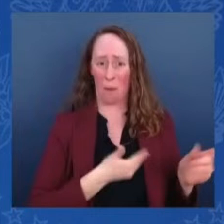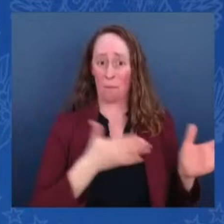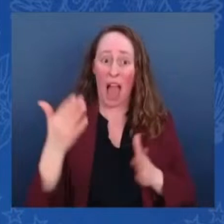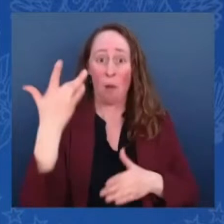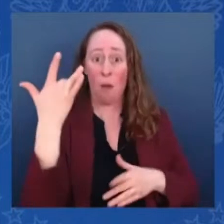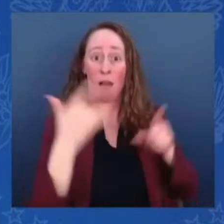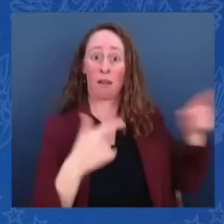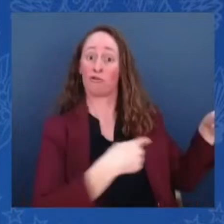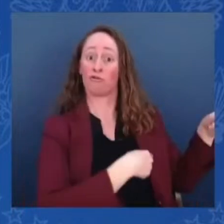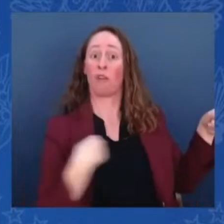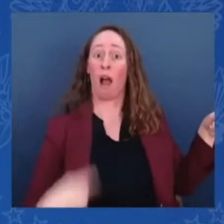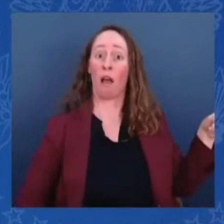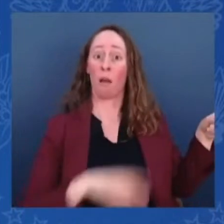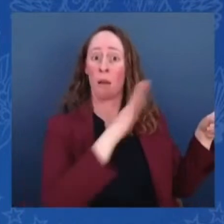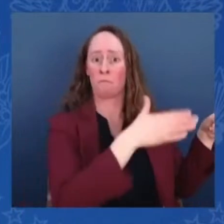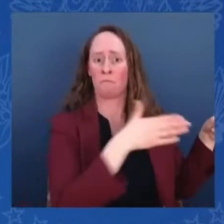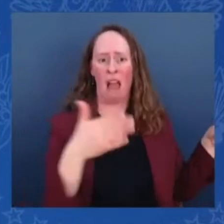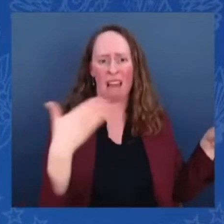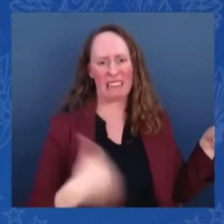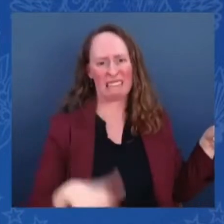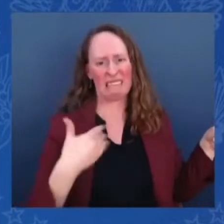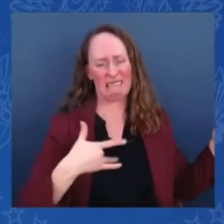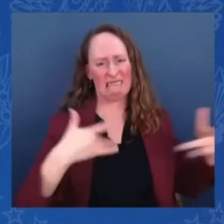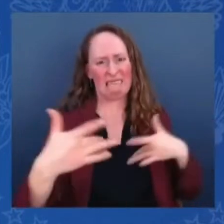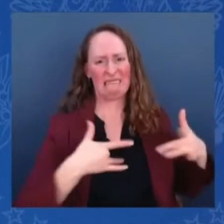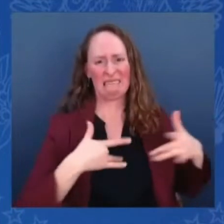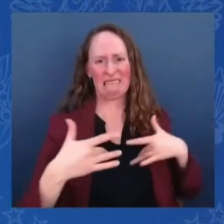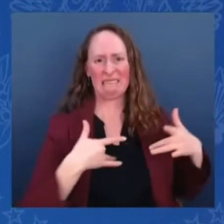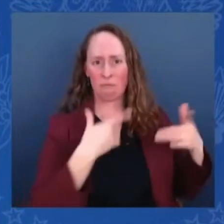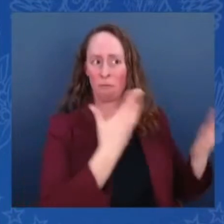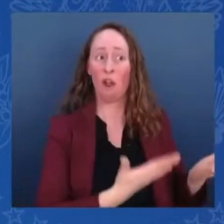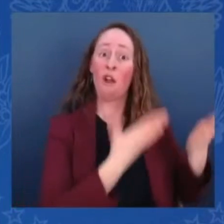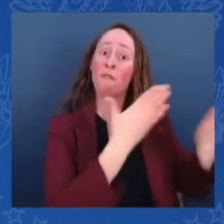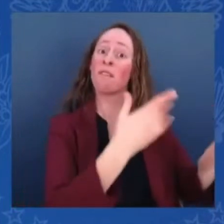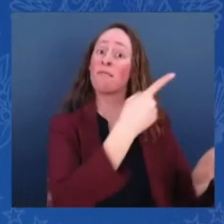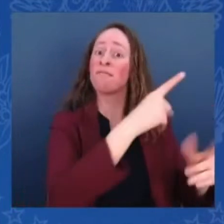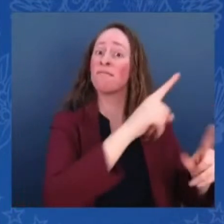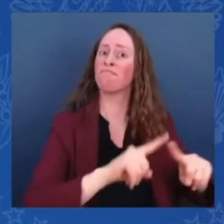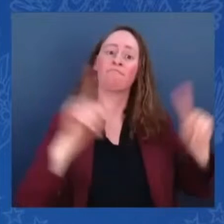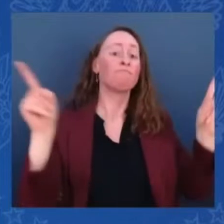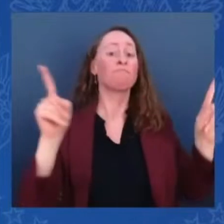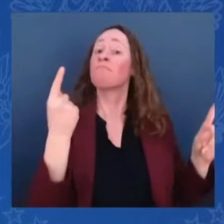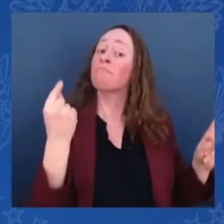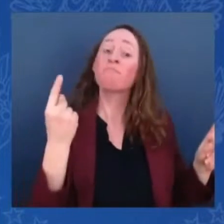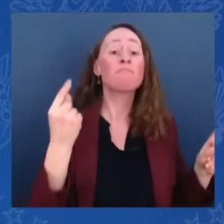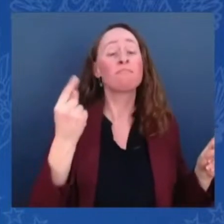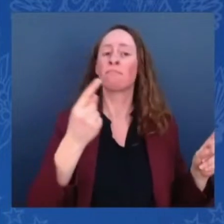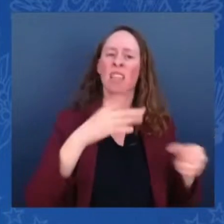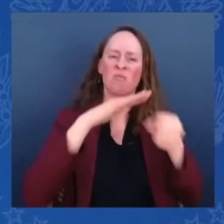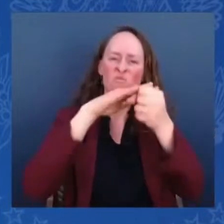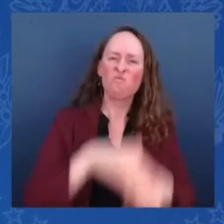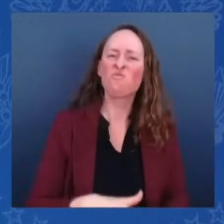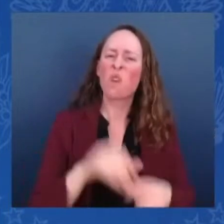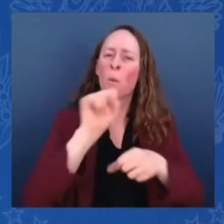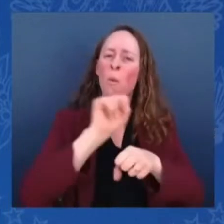and beyond. But their approach features no workers' rights, no environmental protections,